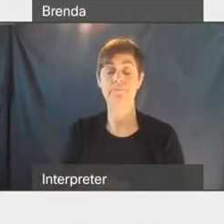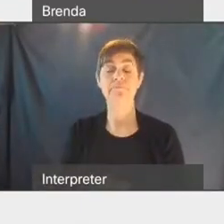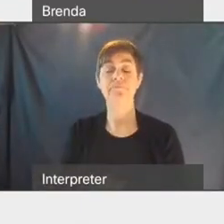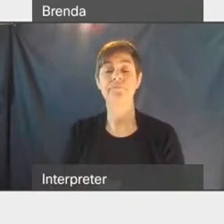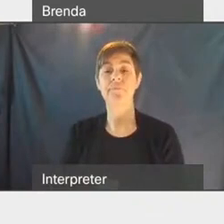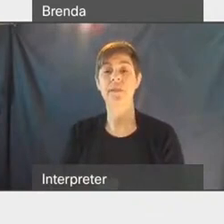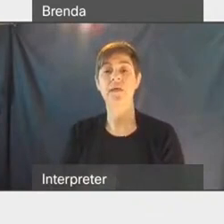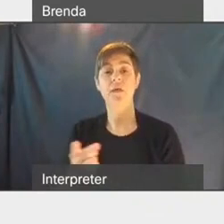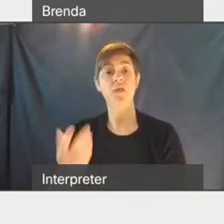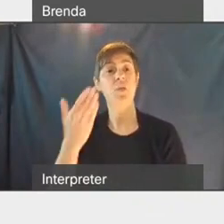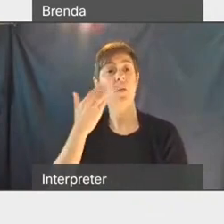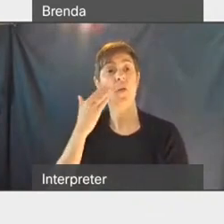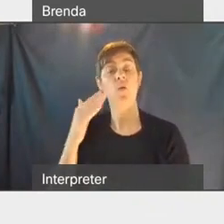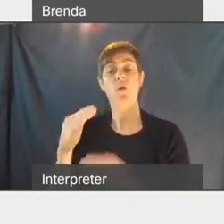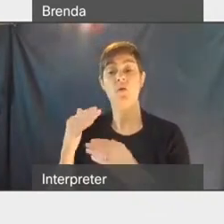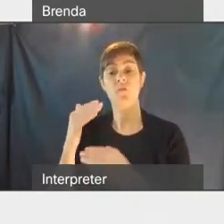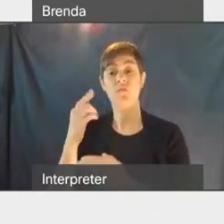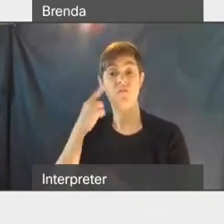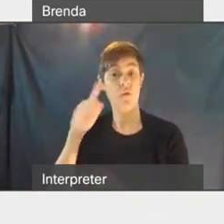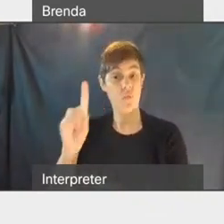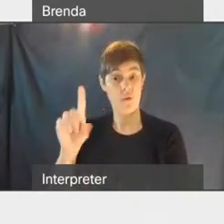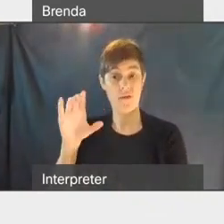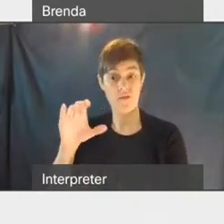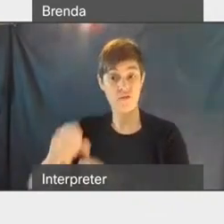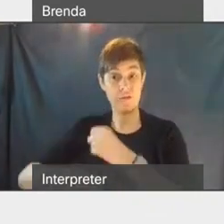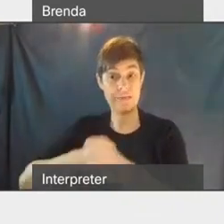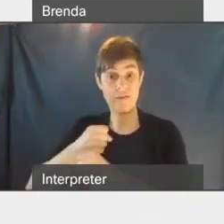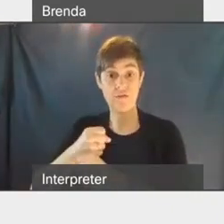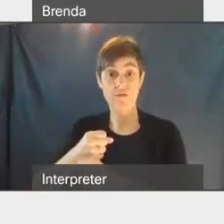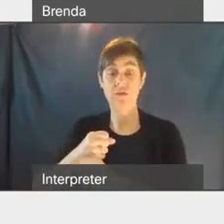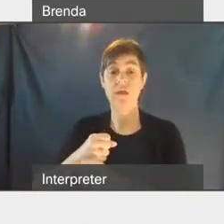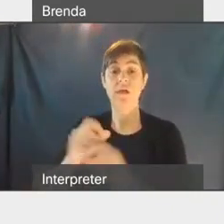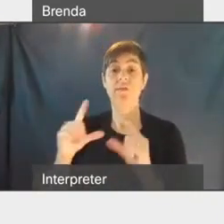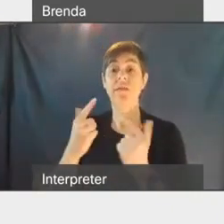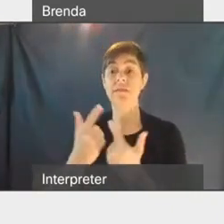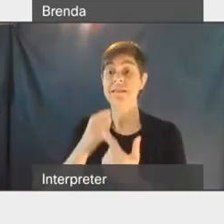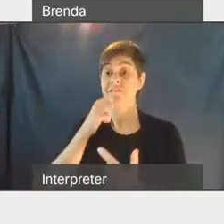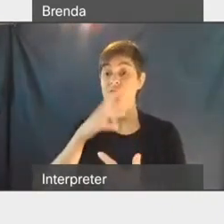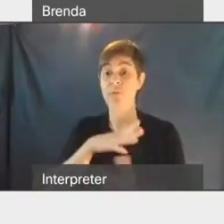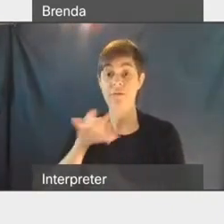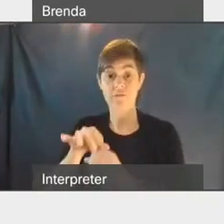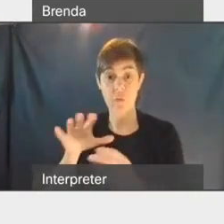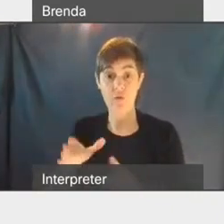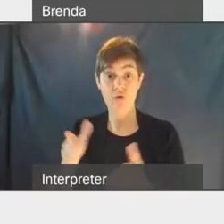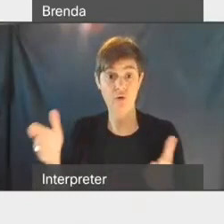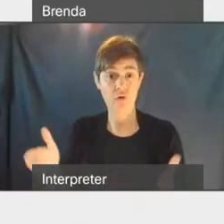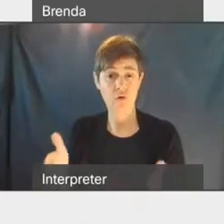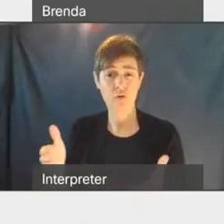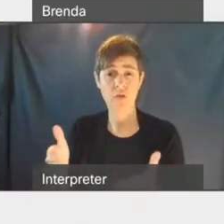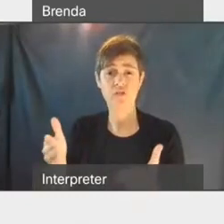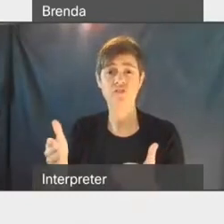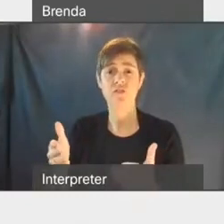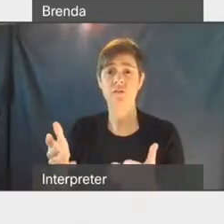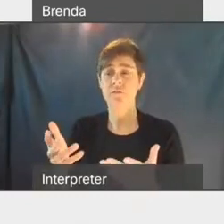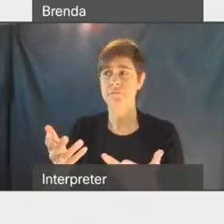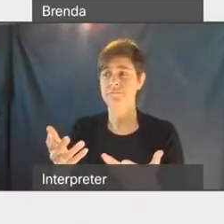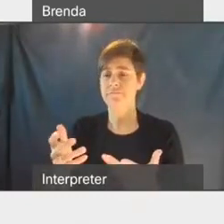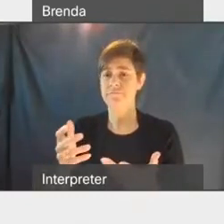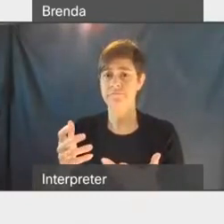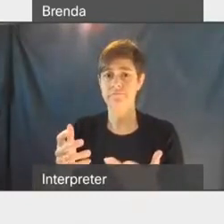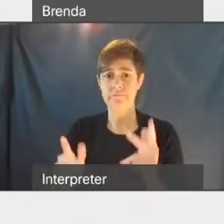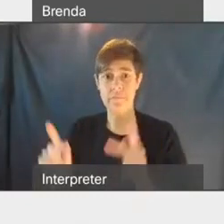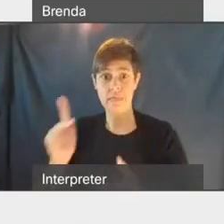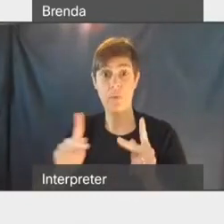know, for nearly 100 years, the League of Women Voters of Kansas has encouraged the informed and active participation of citizens